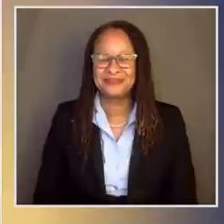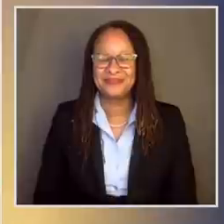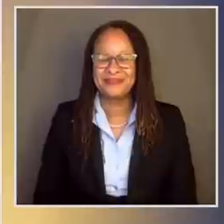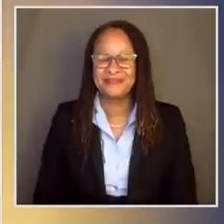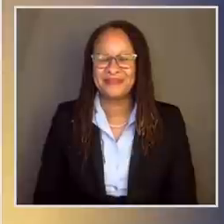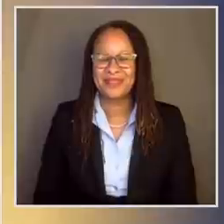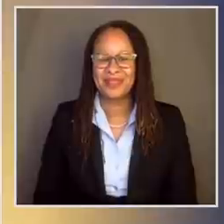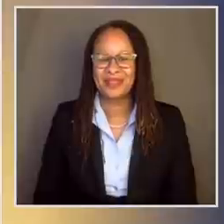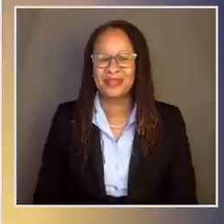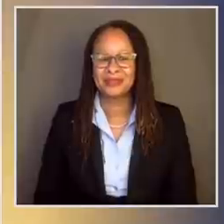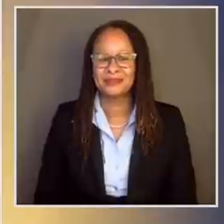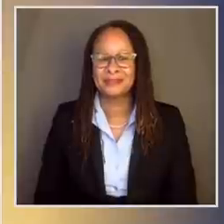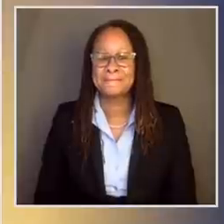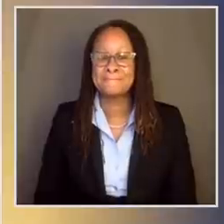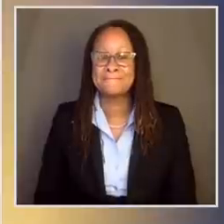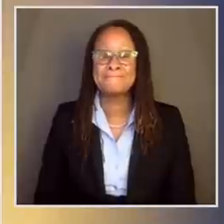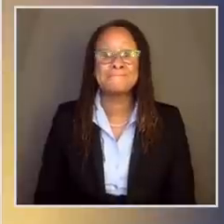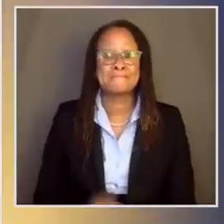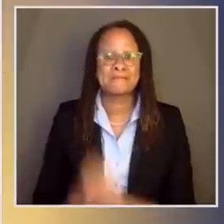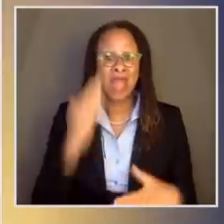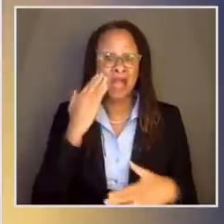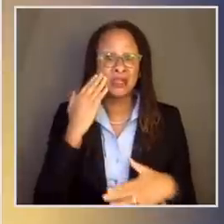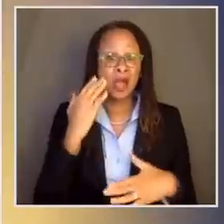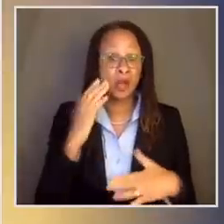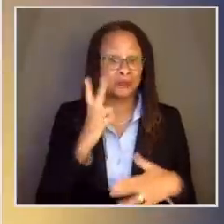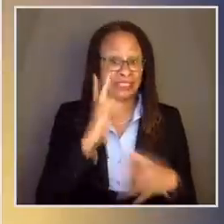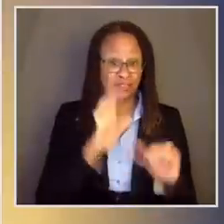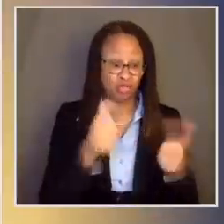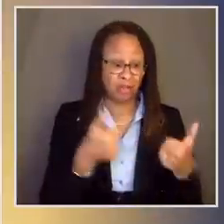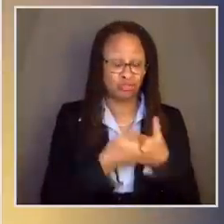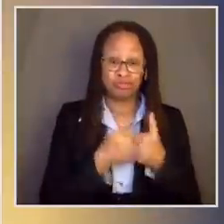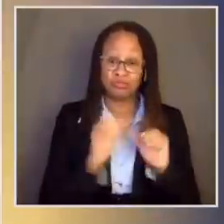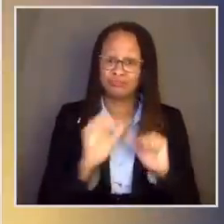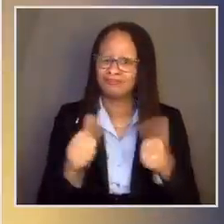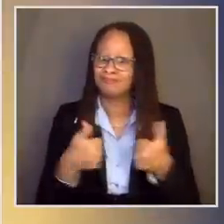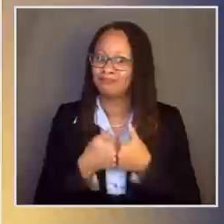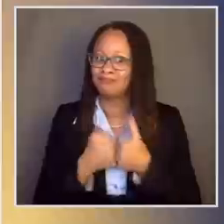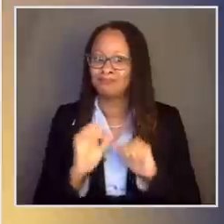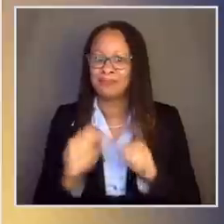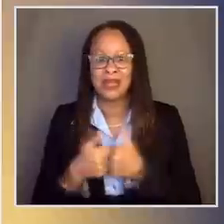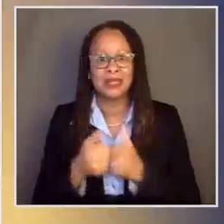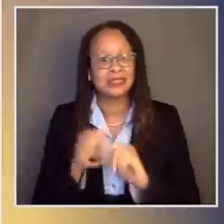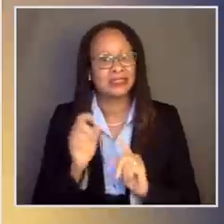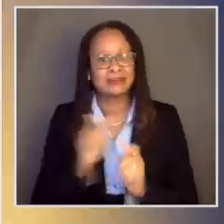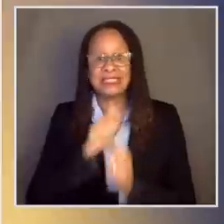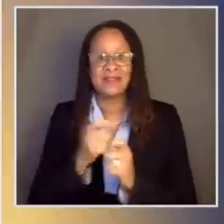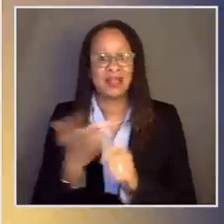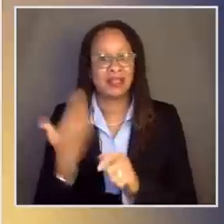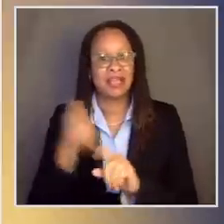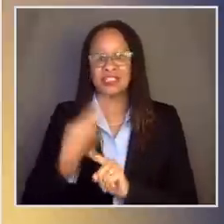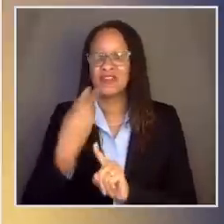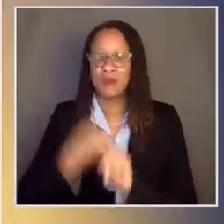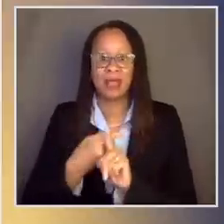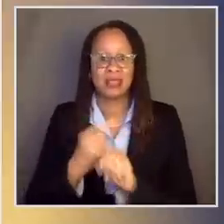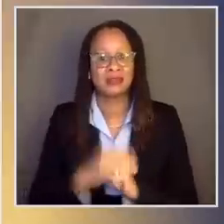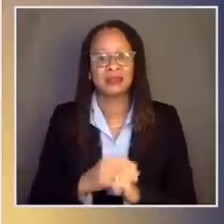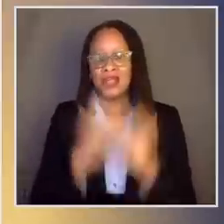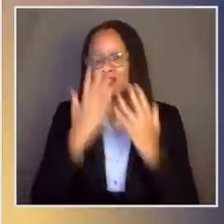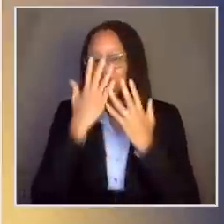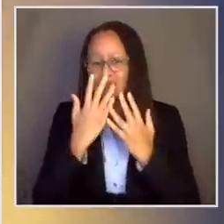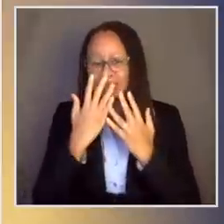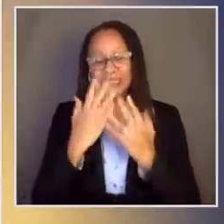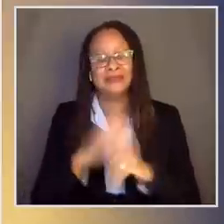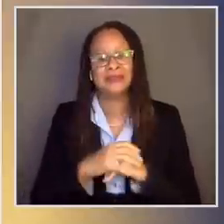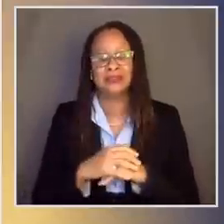And I know times have been challenging, especially the last several months. The grief, sorrow,